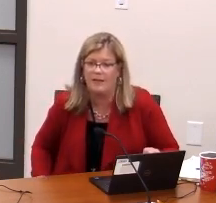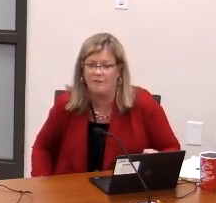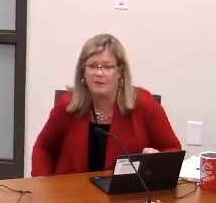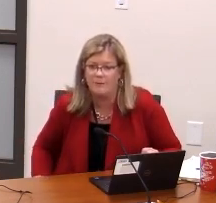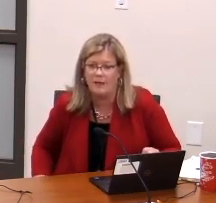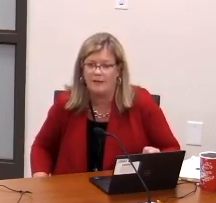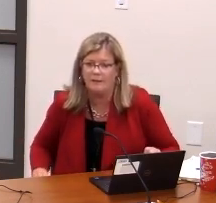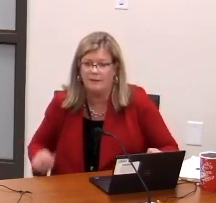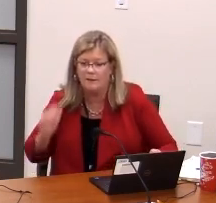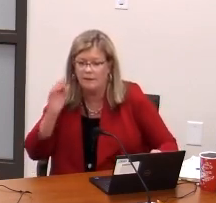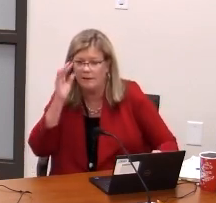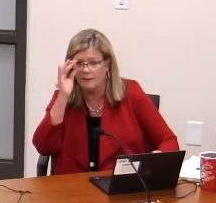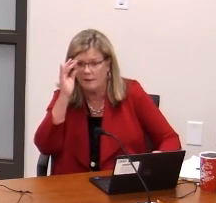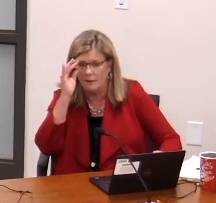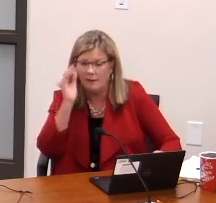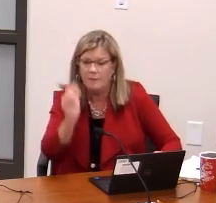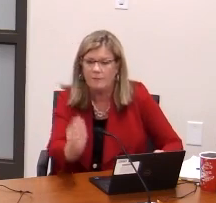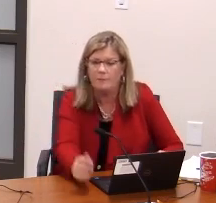always looking for that kind of feedback.